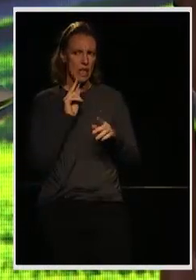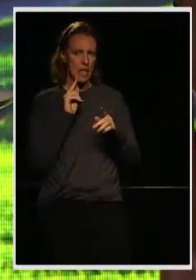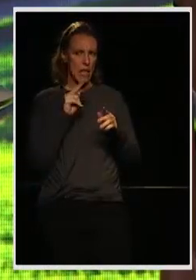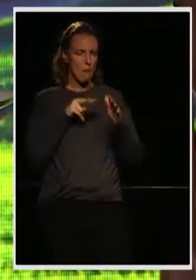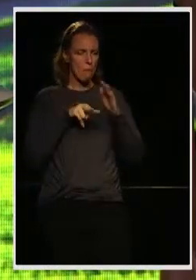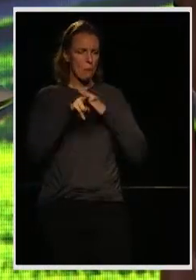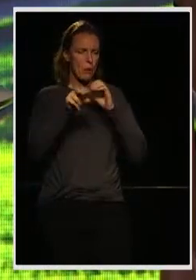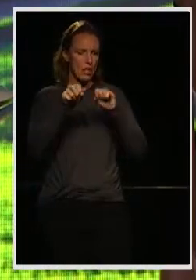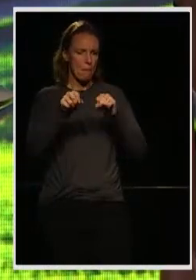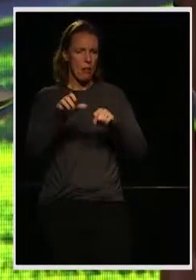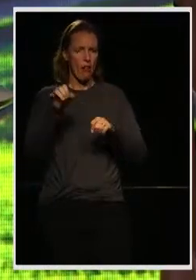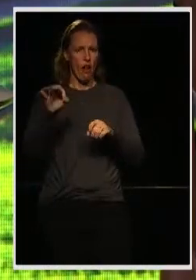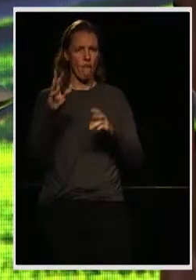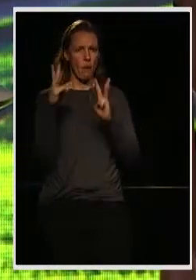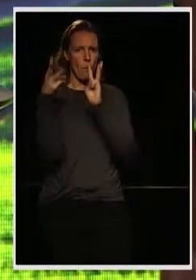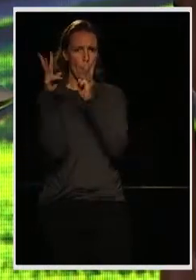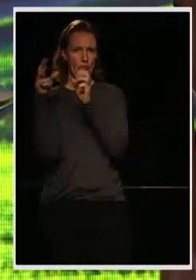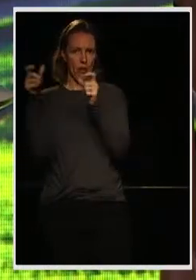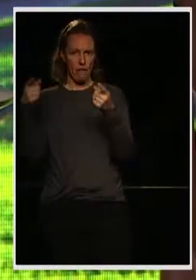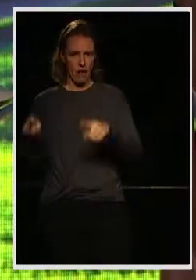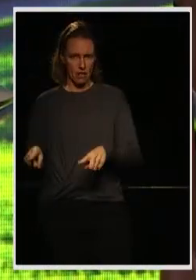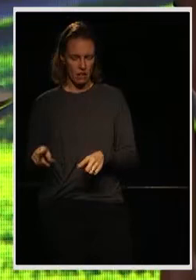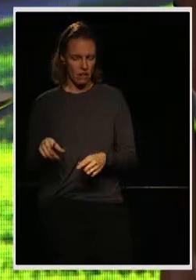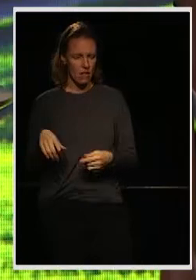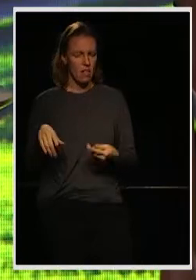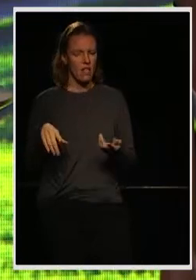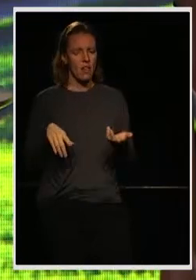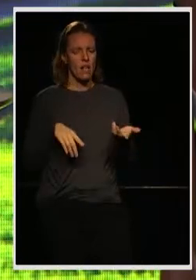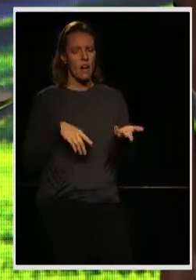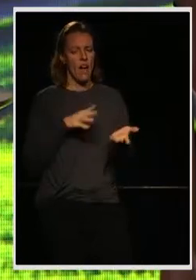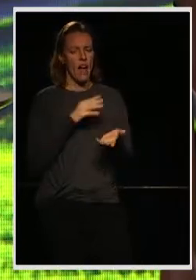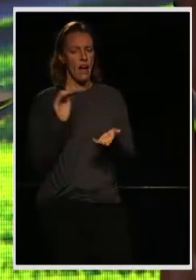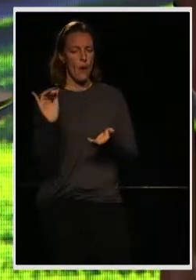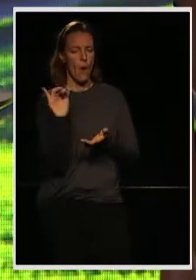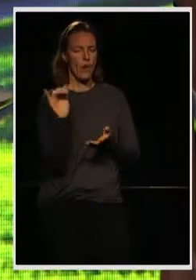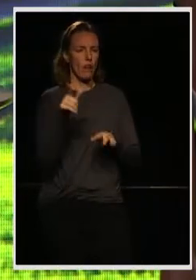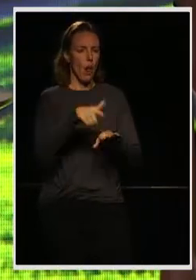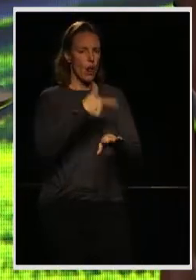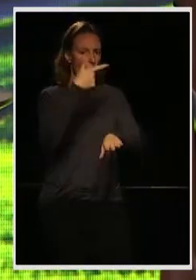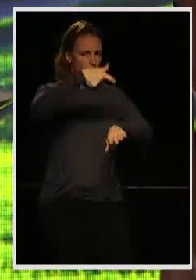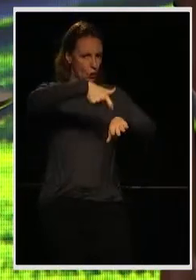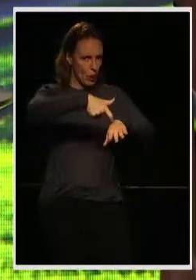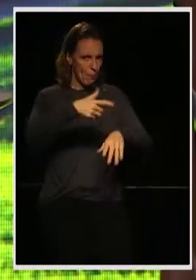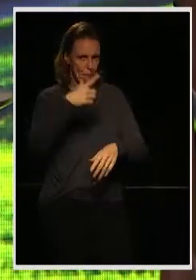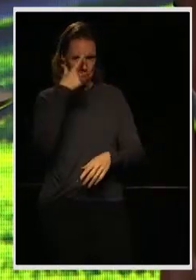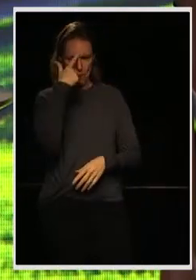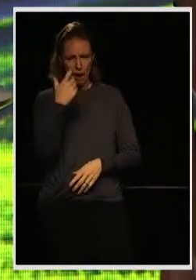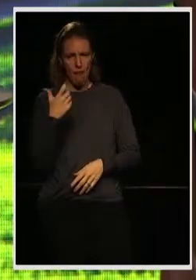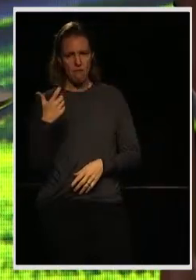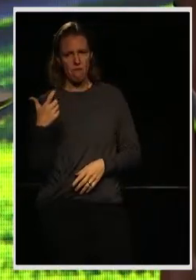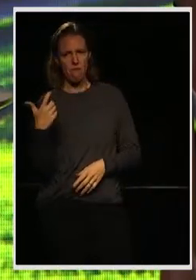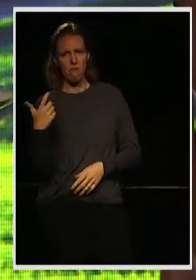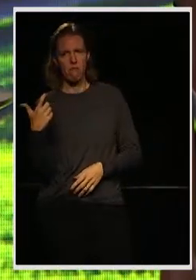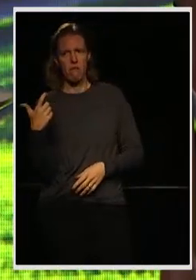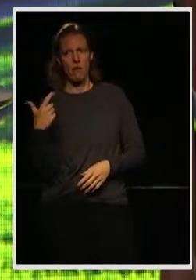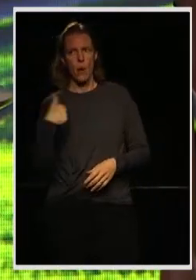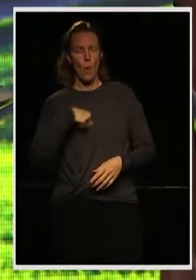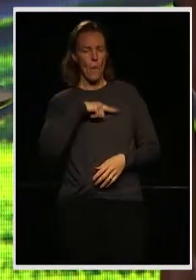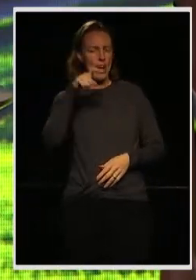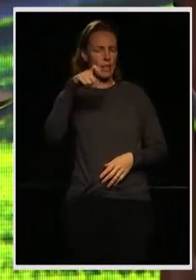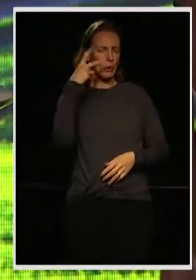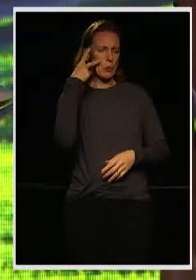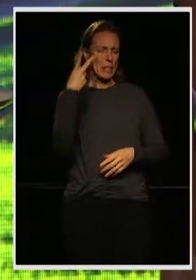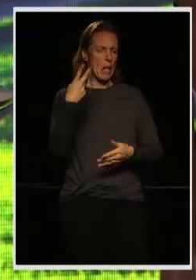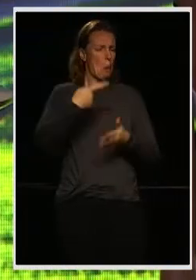predictability of weather events, mm-hmm. And also long-term, because we need to